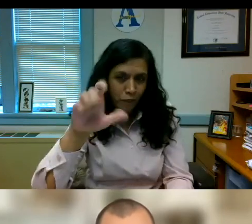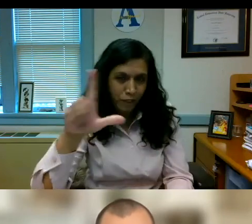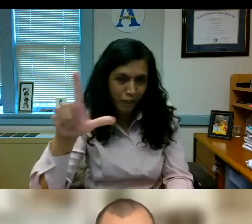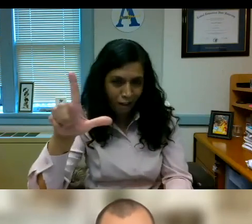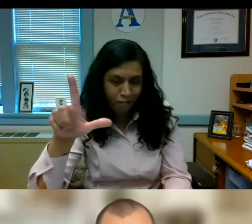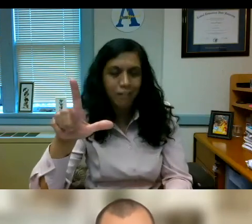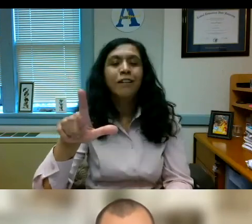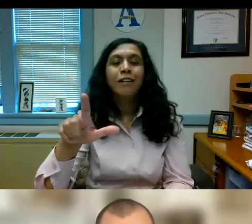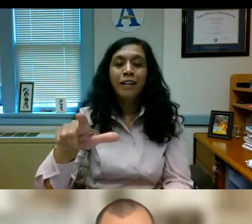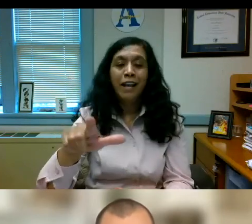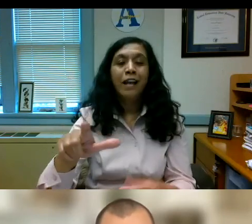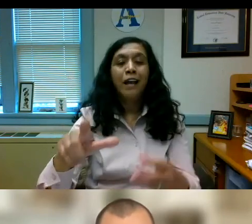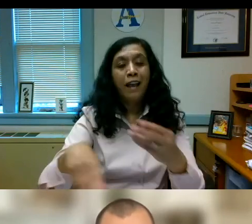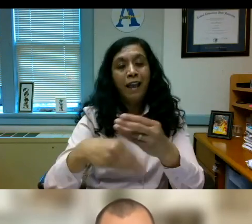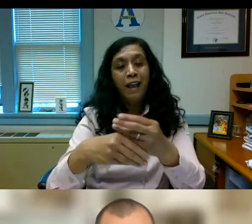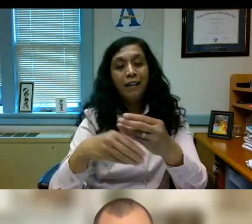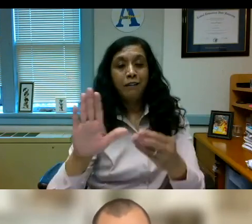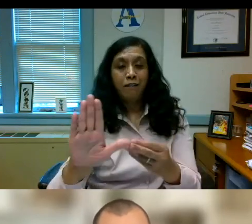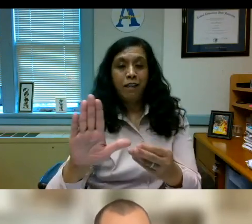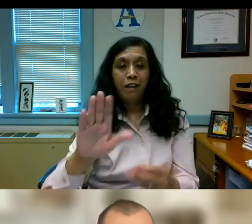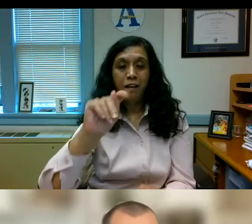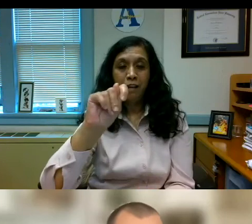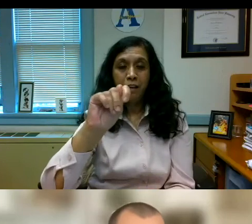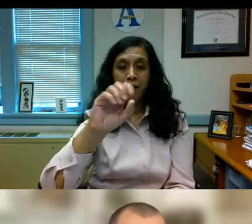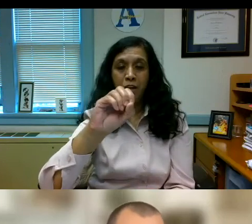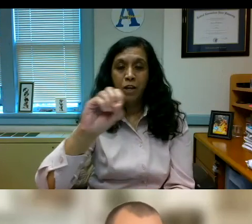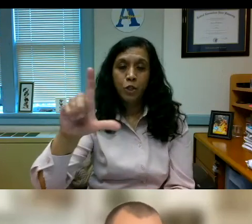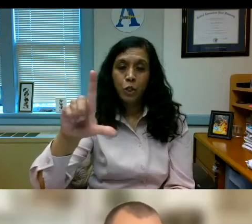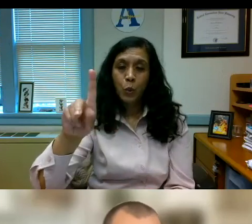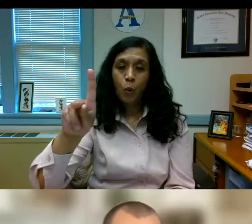CEASD is the big organization for UDL.